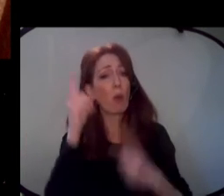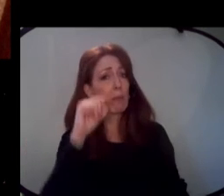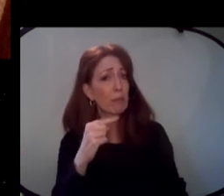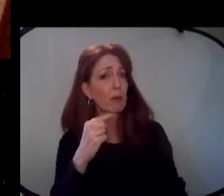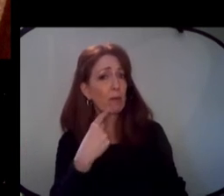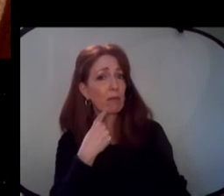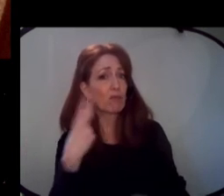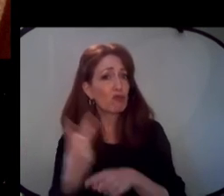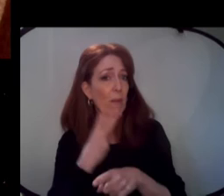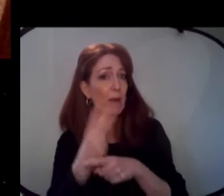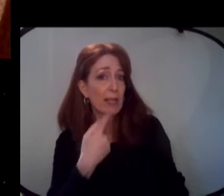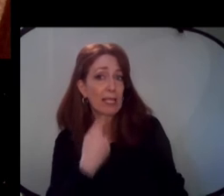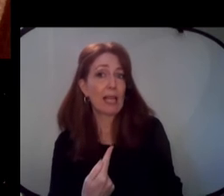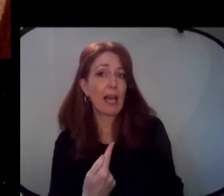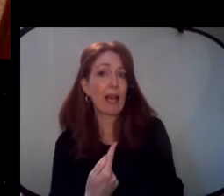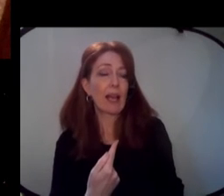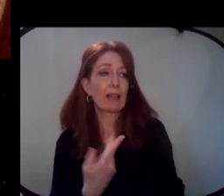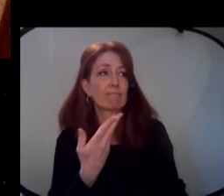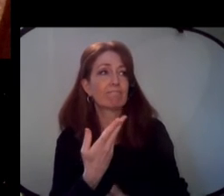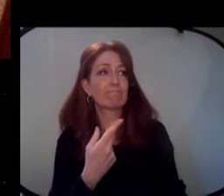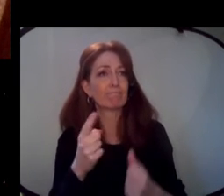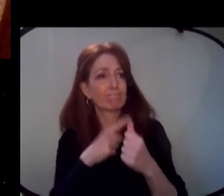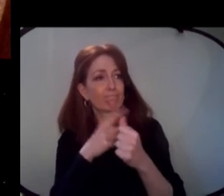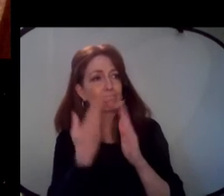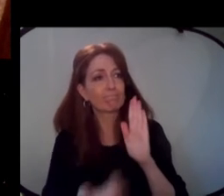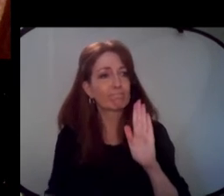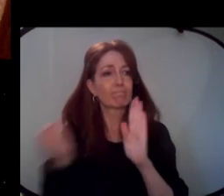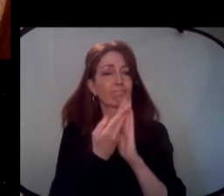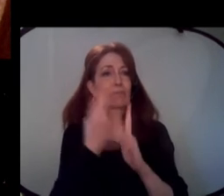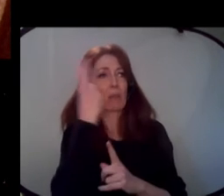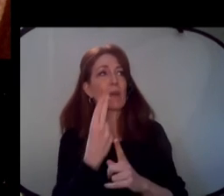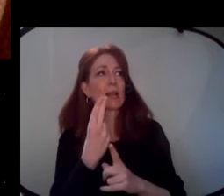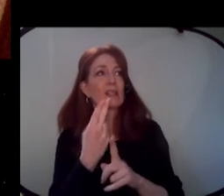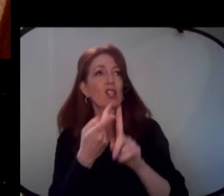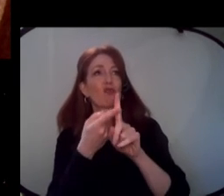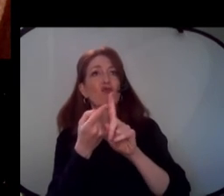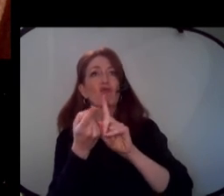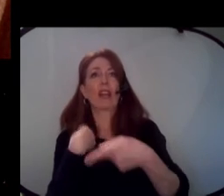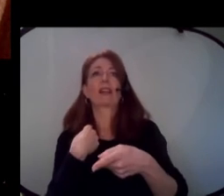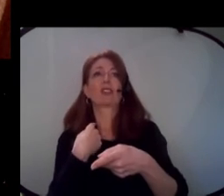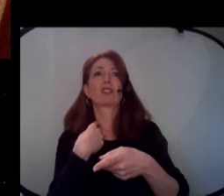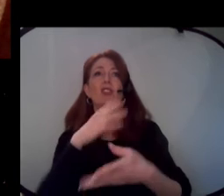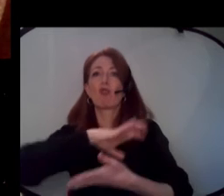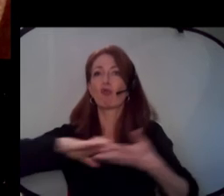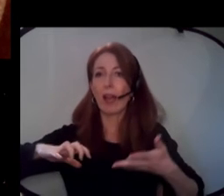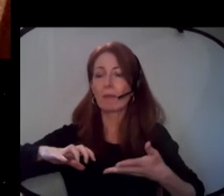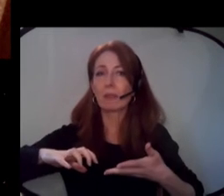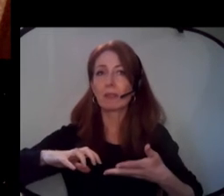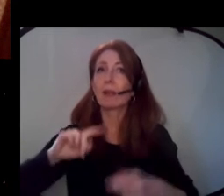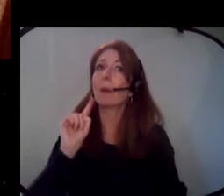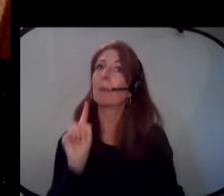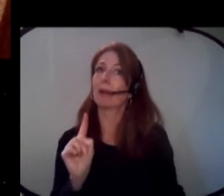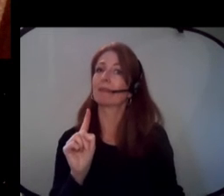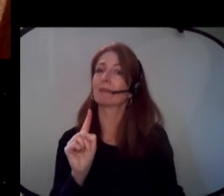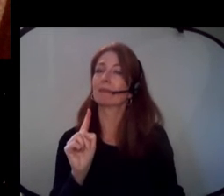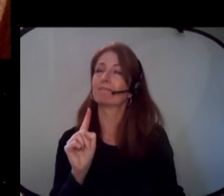Artemisia's input into this painting was a kind of a reaction to the rape by Agostino Tassi. But it is also worth,